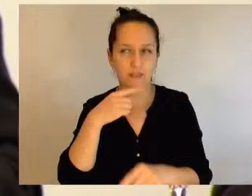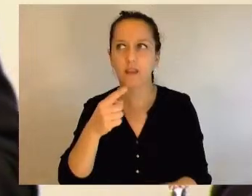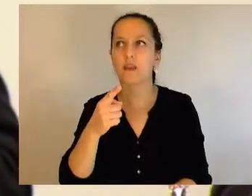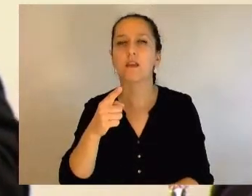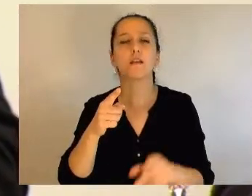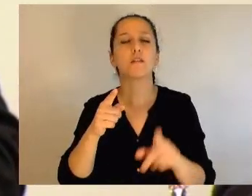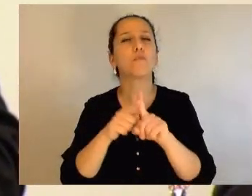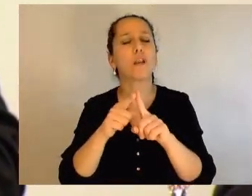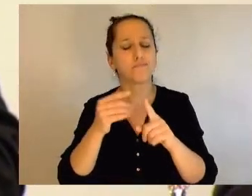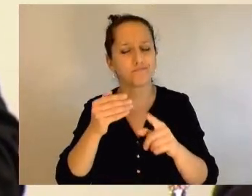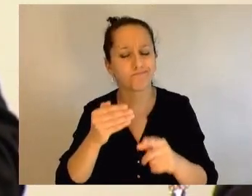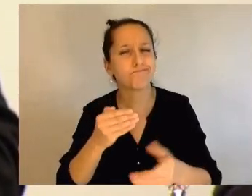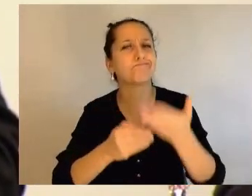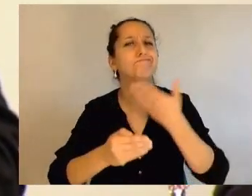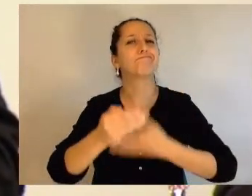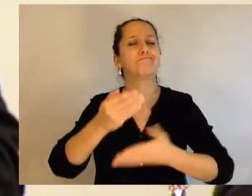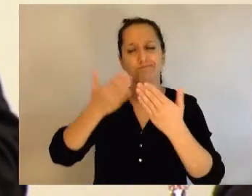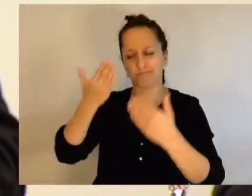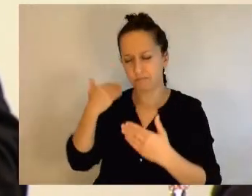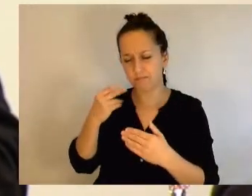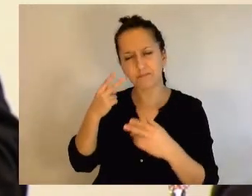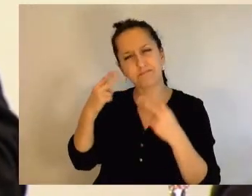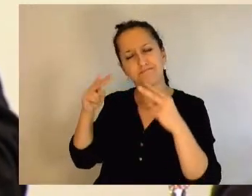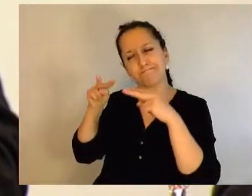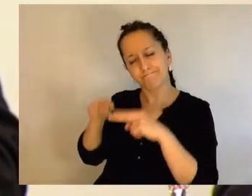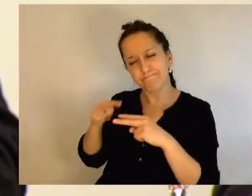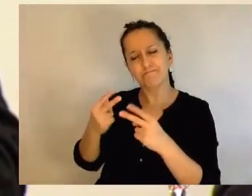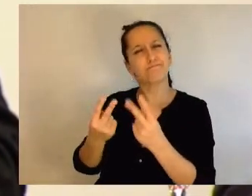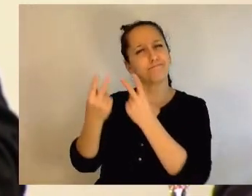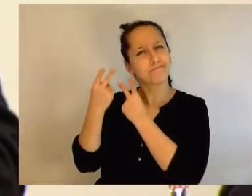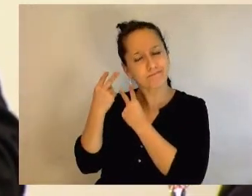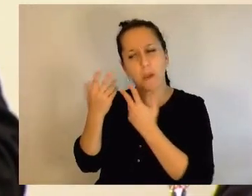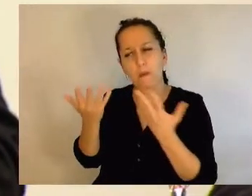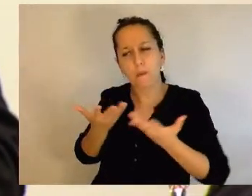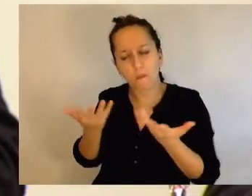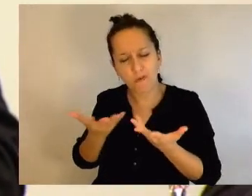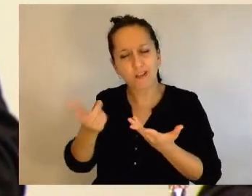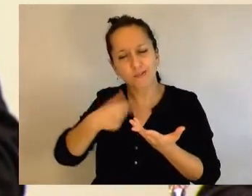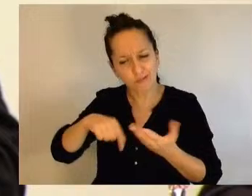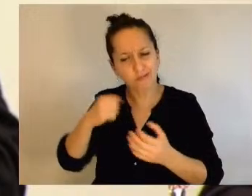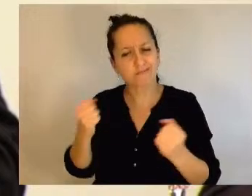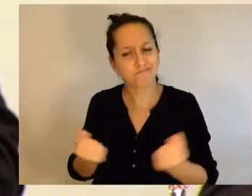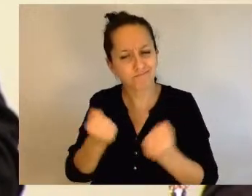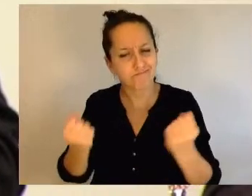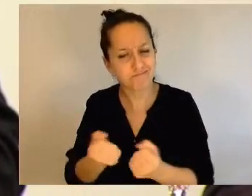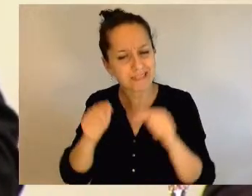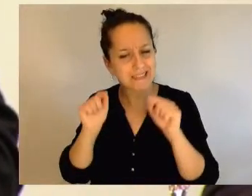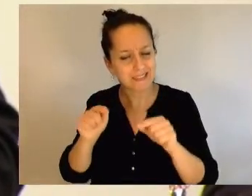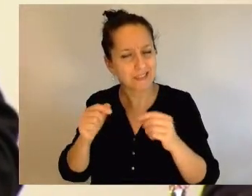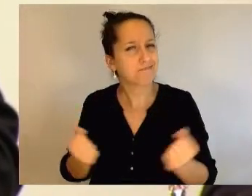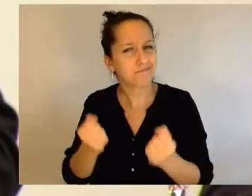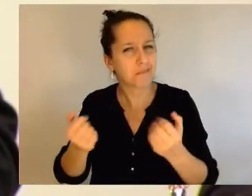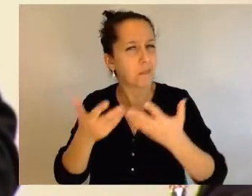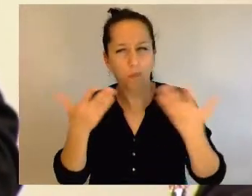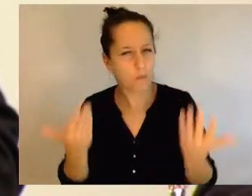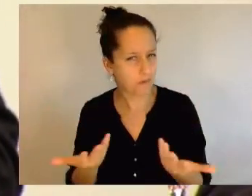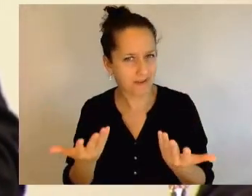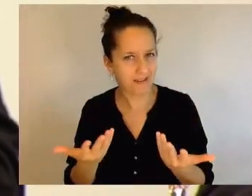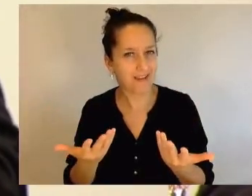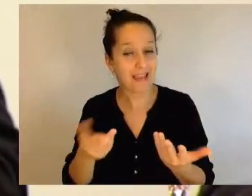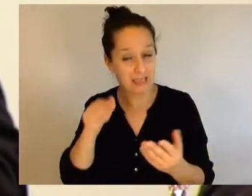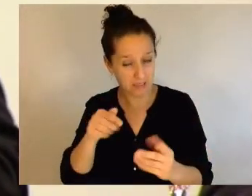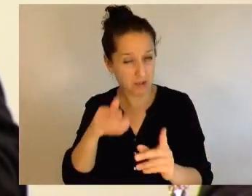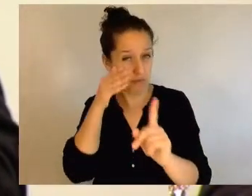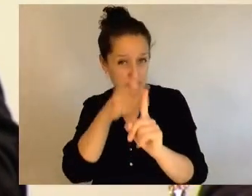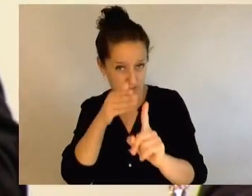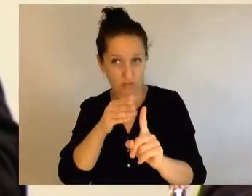of go back to the origin. Why are we doing all this? The importance of the objectives